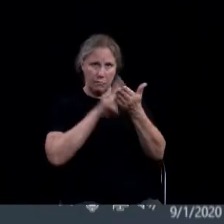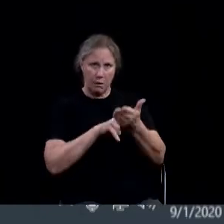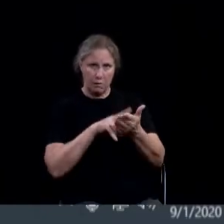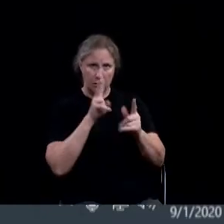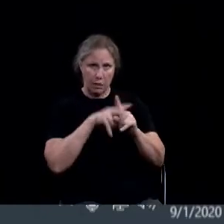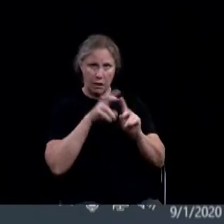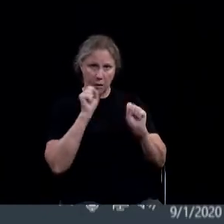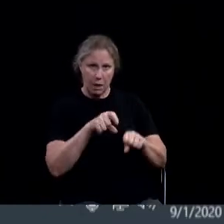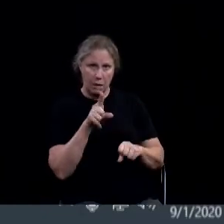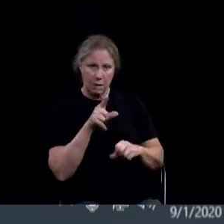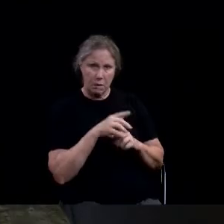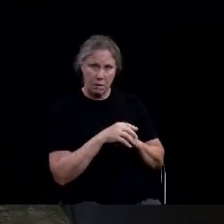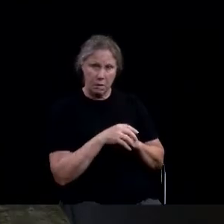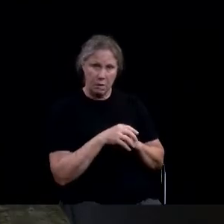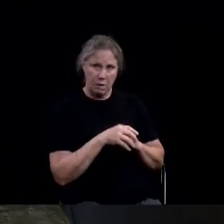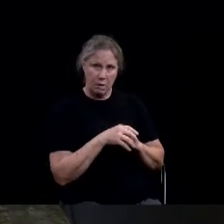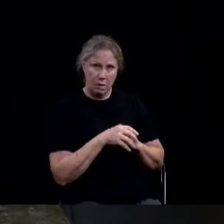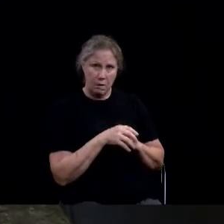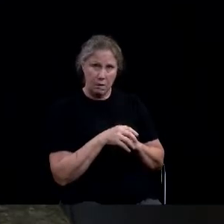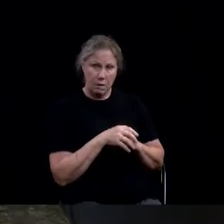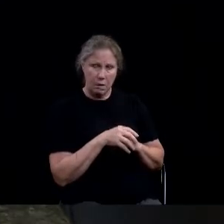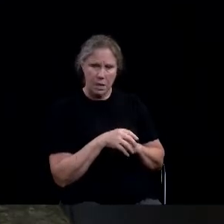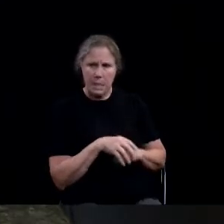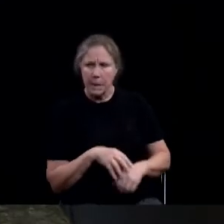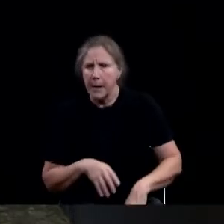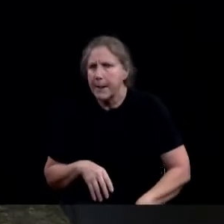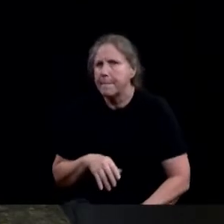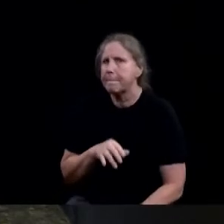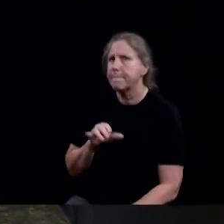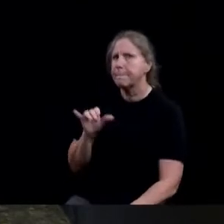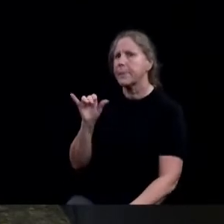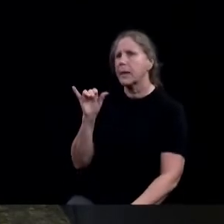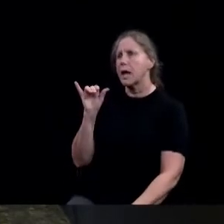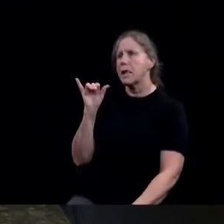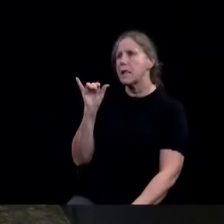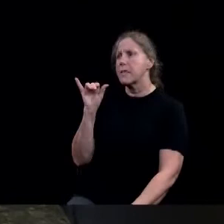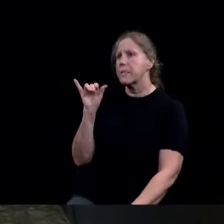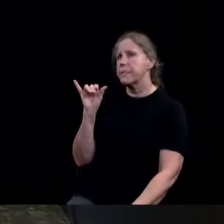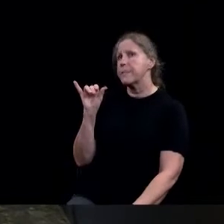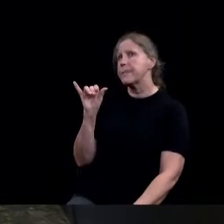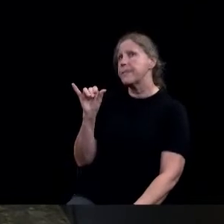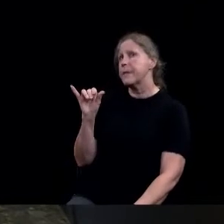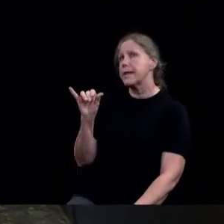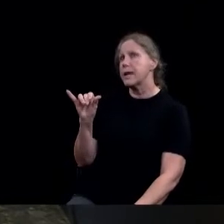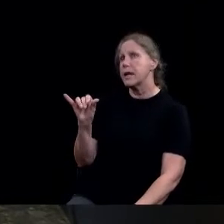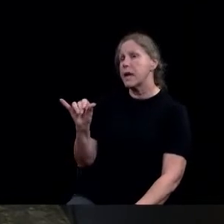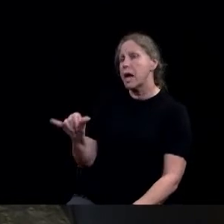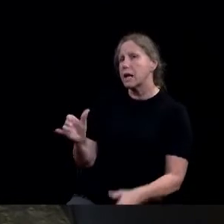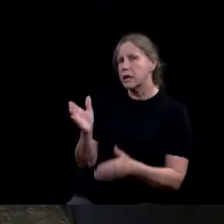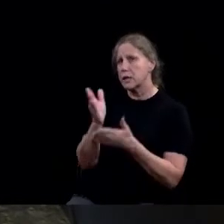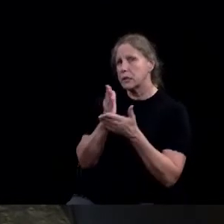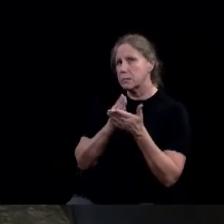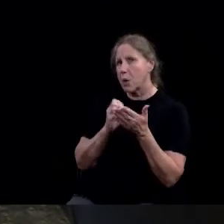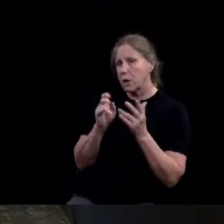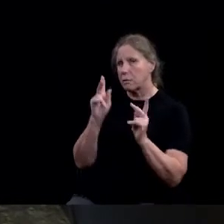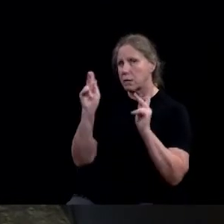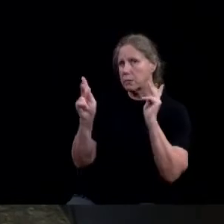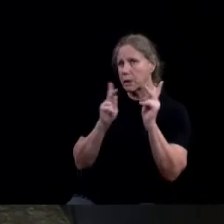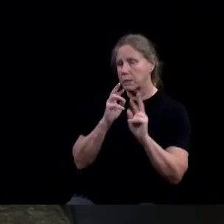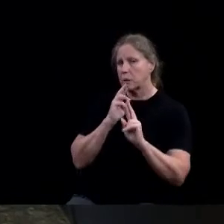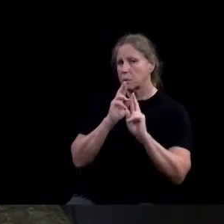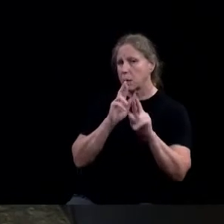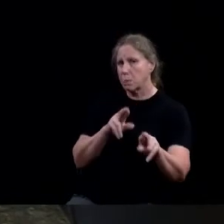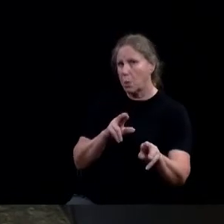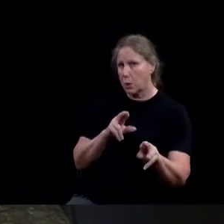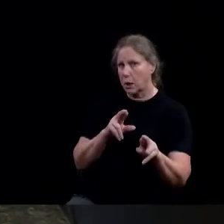That is certainly part of the citizen reporting opportunity that we still have, whether it be potholes,